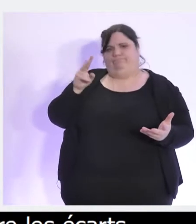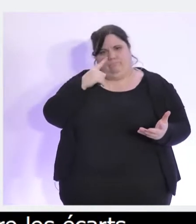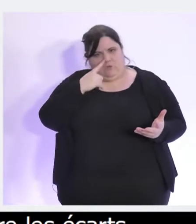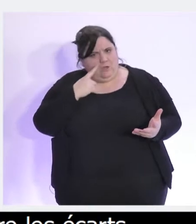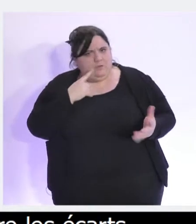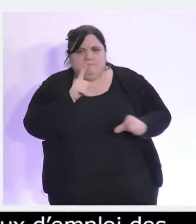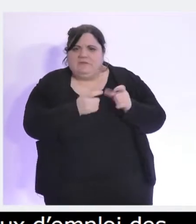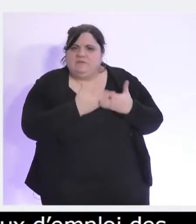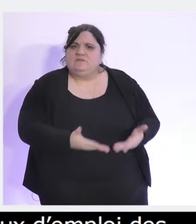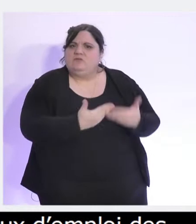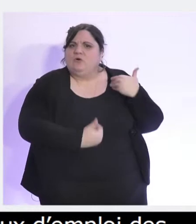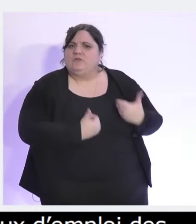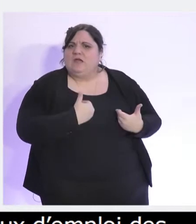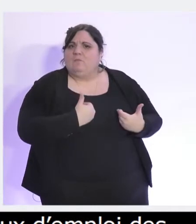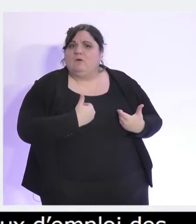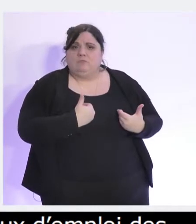the number of